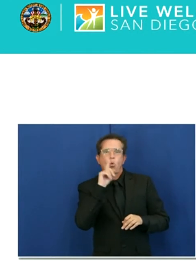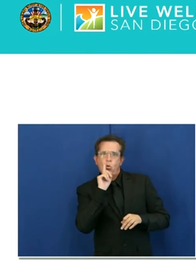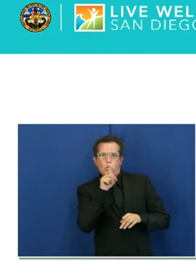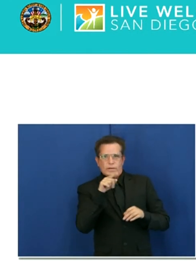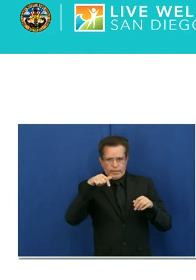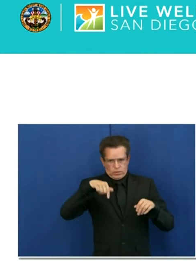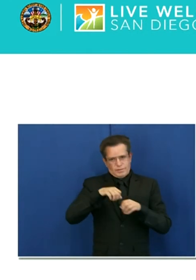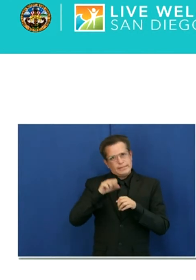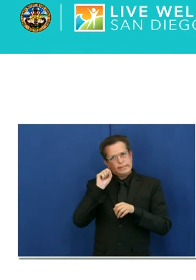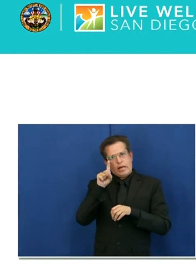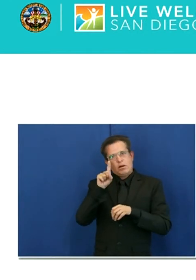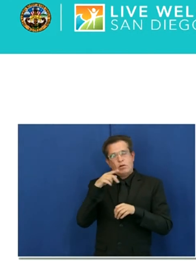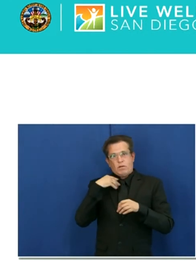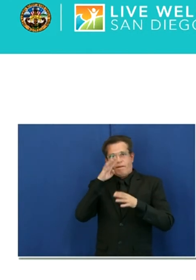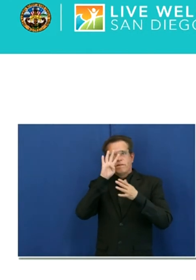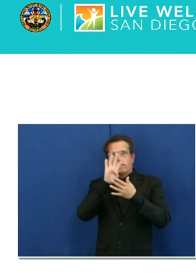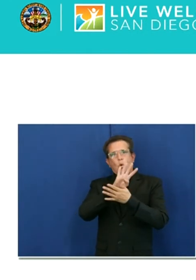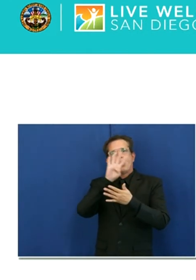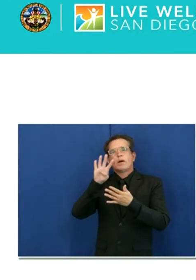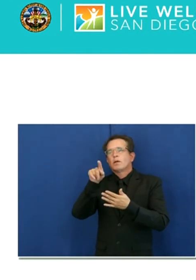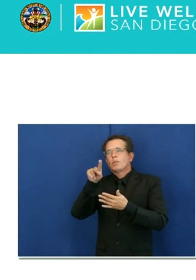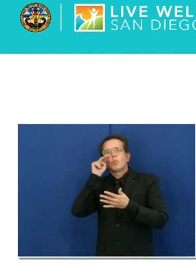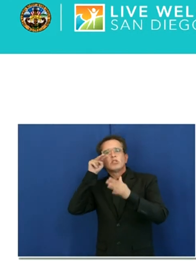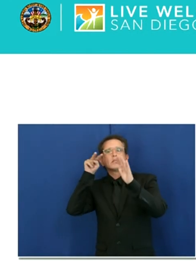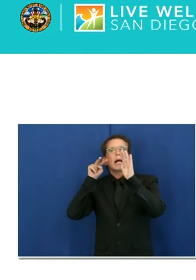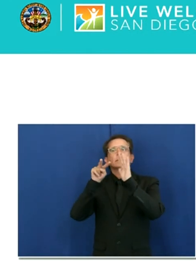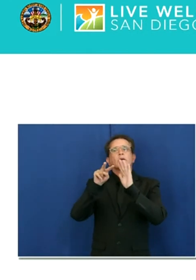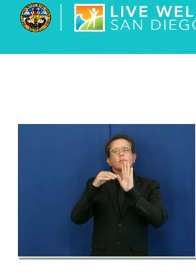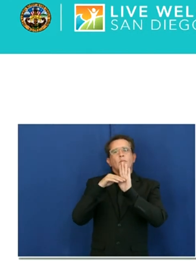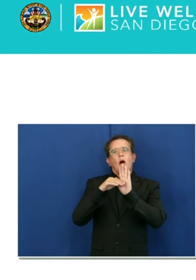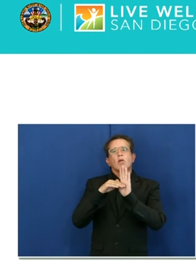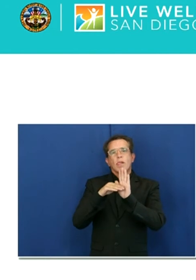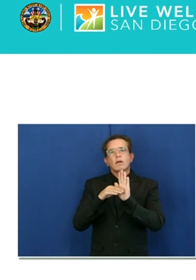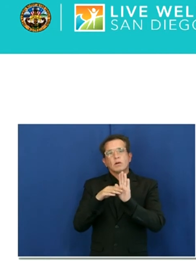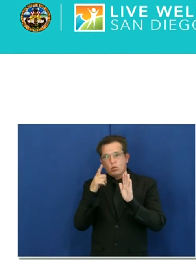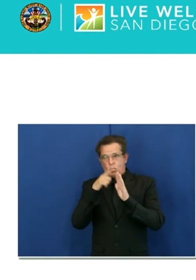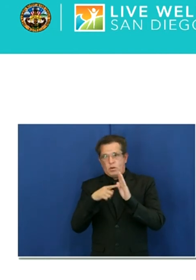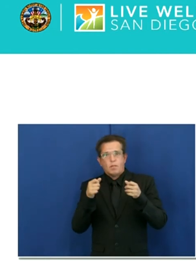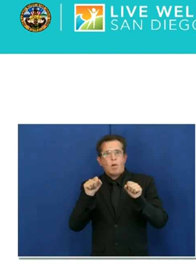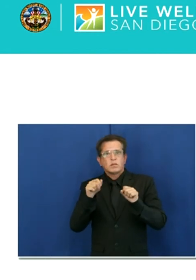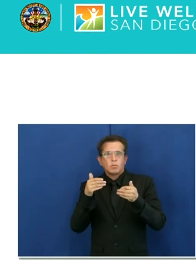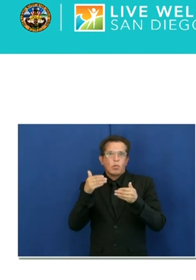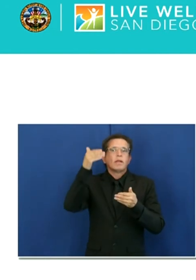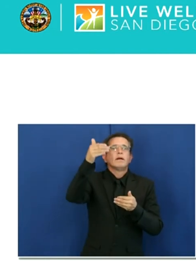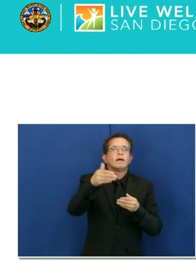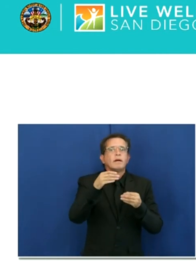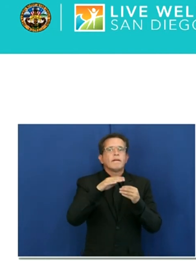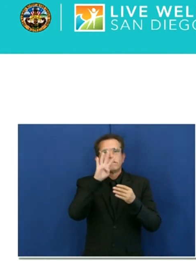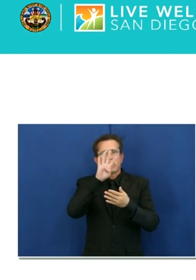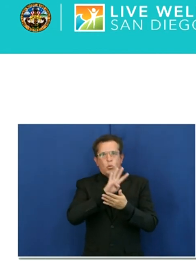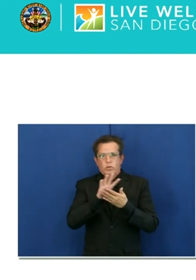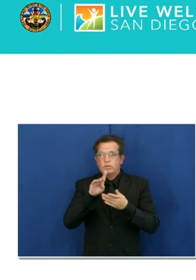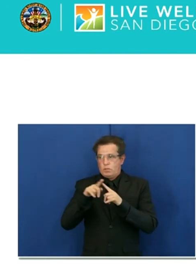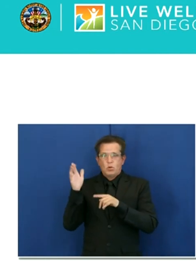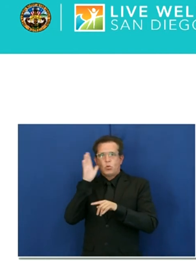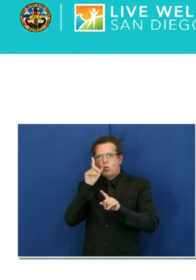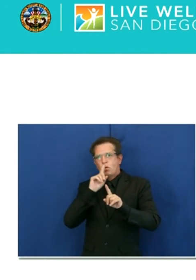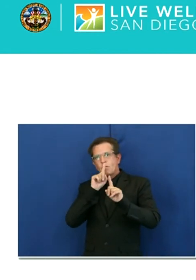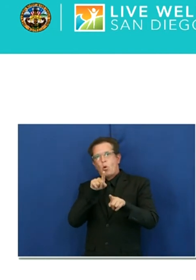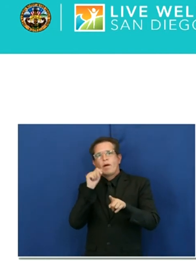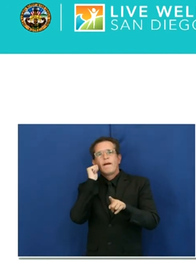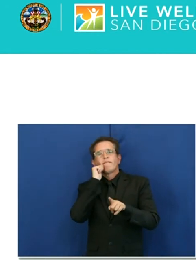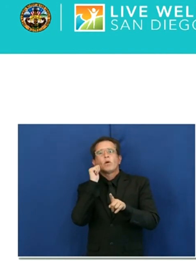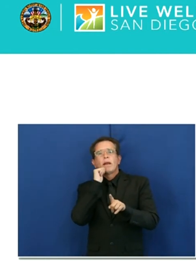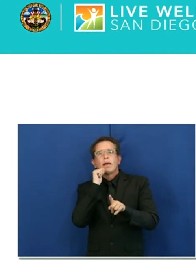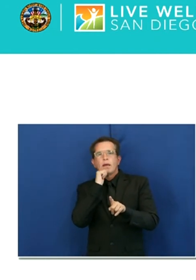a 4-week projection model with a projection to be available on a daily basis. In other words, they're going to report daily the